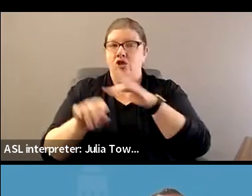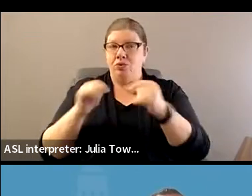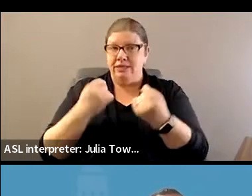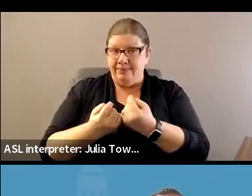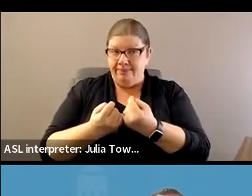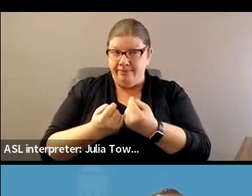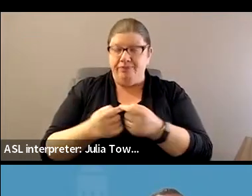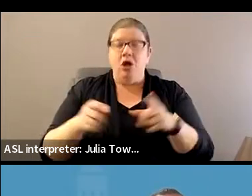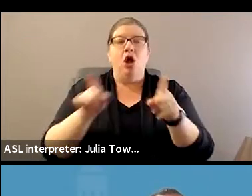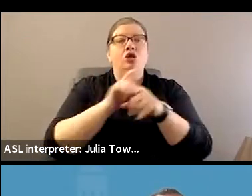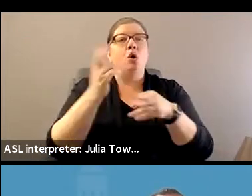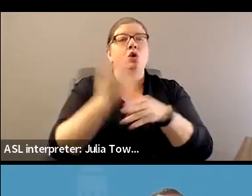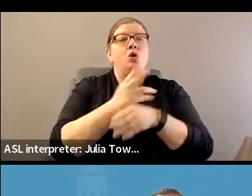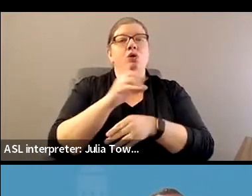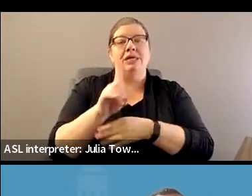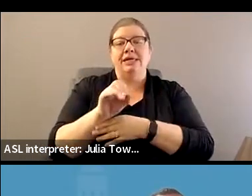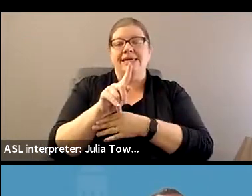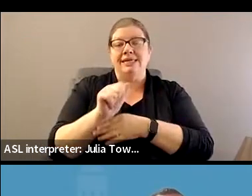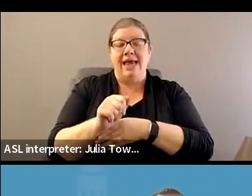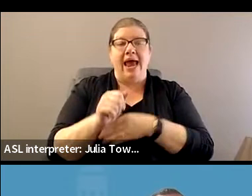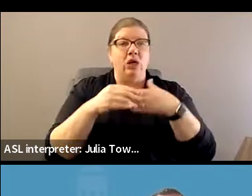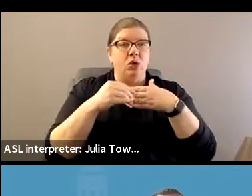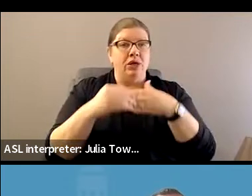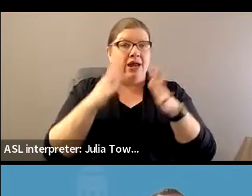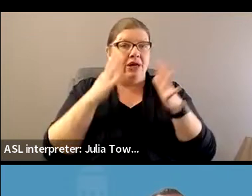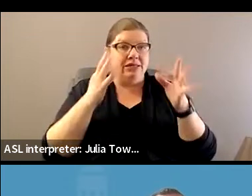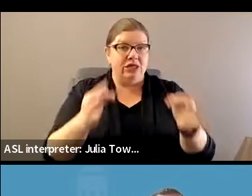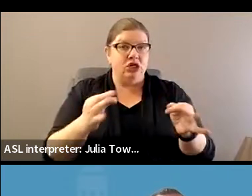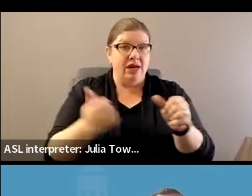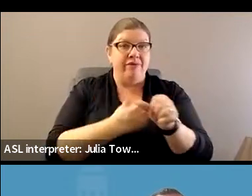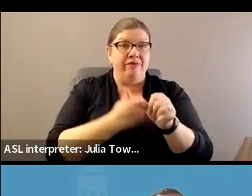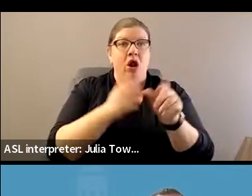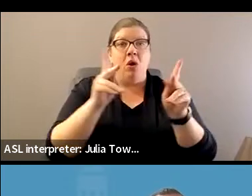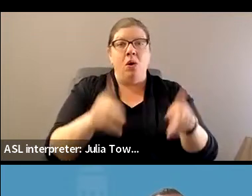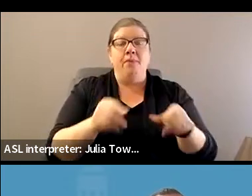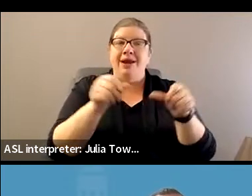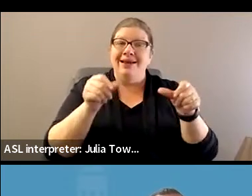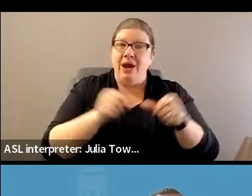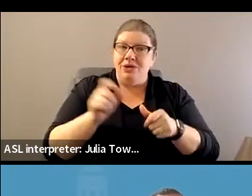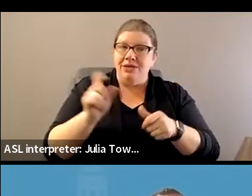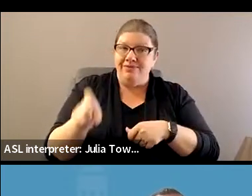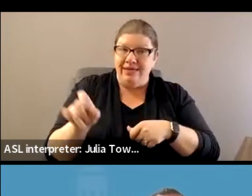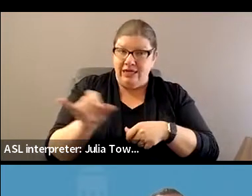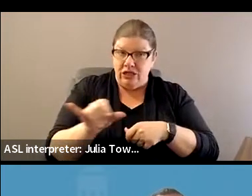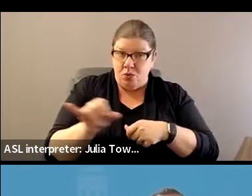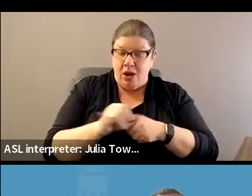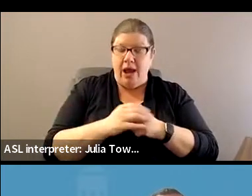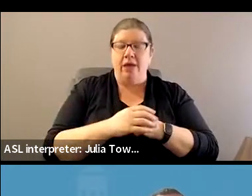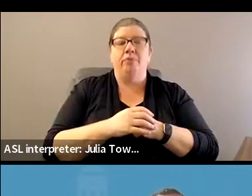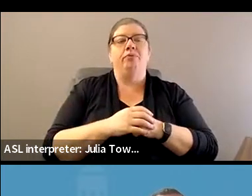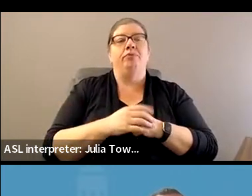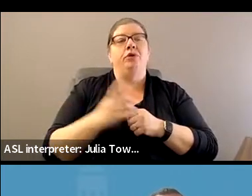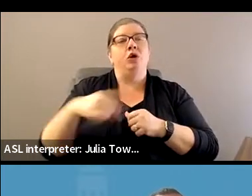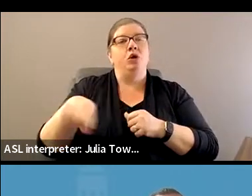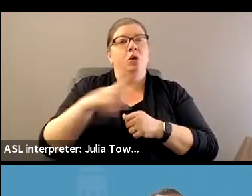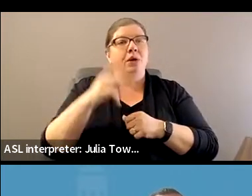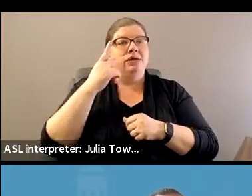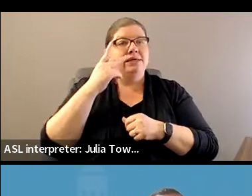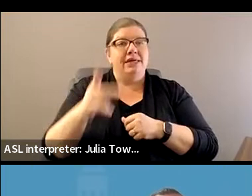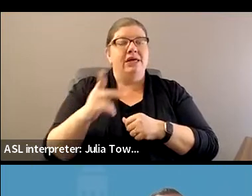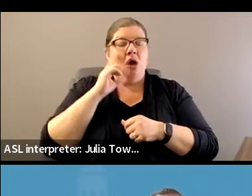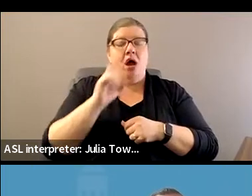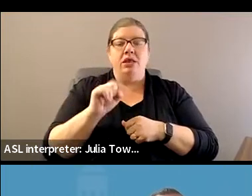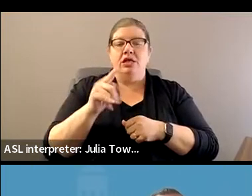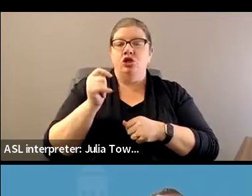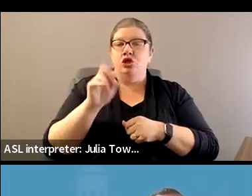be using data to guide our decisions and to follow up on areas of need as well. You will see it on the STAR results.